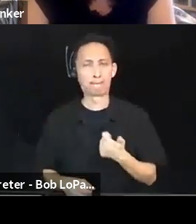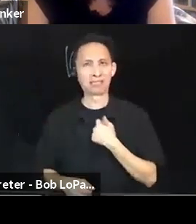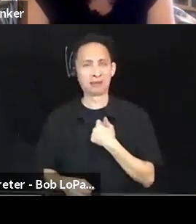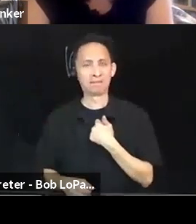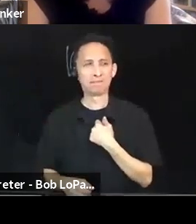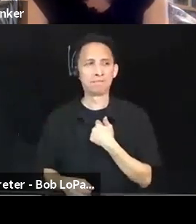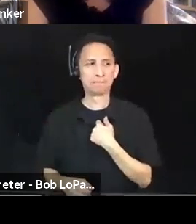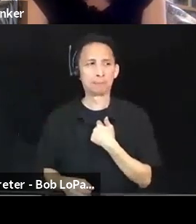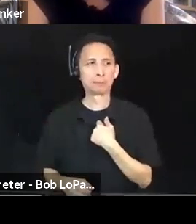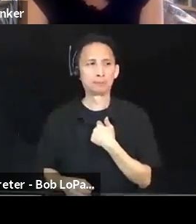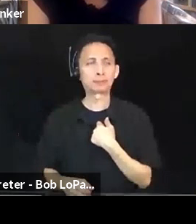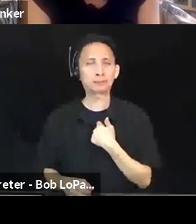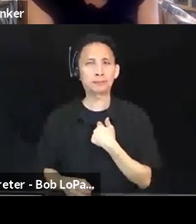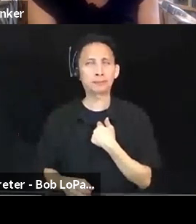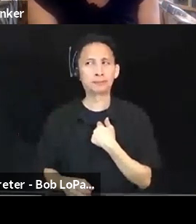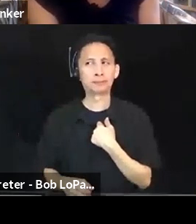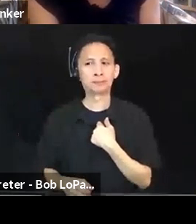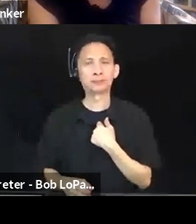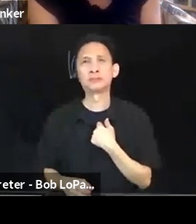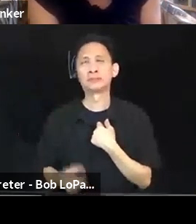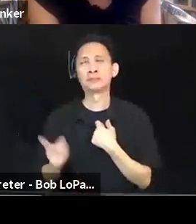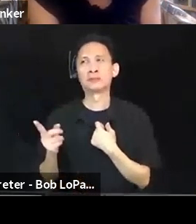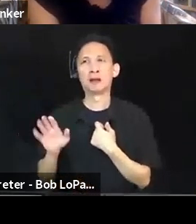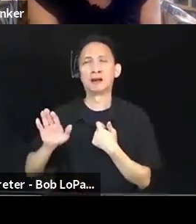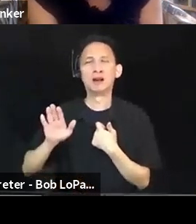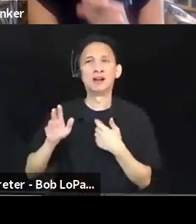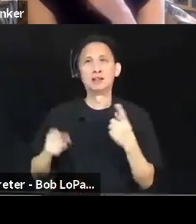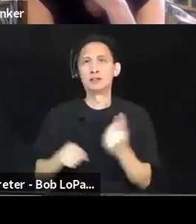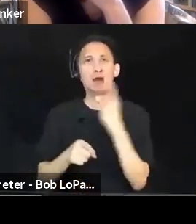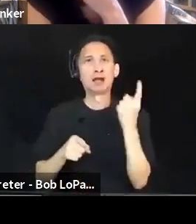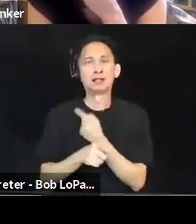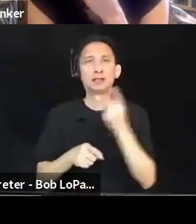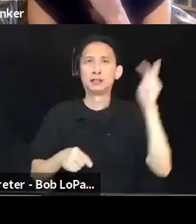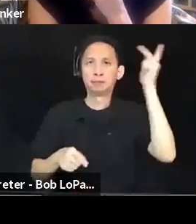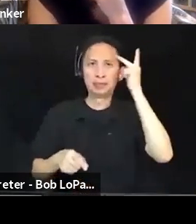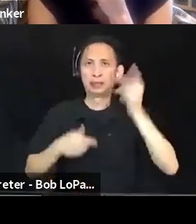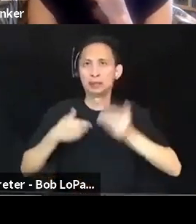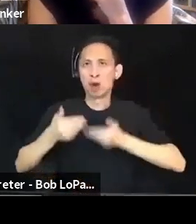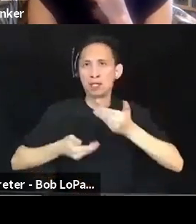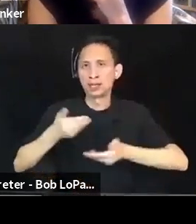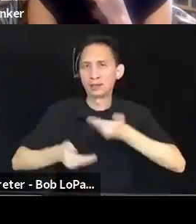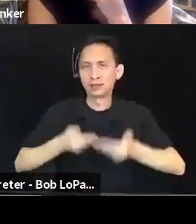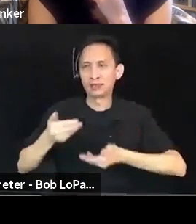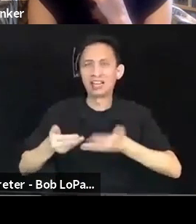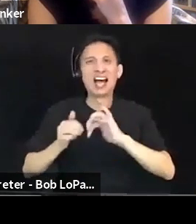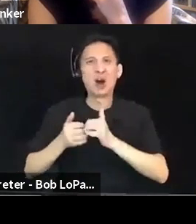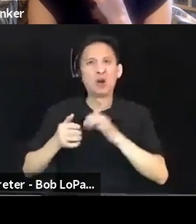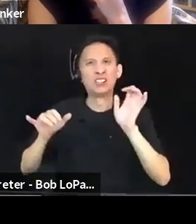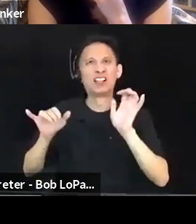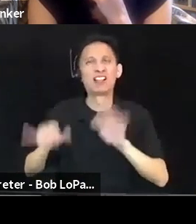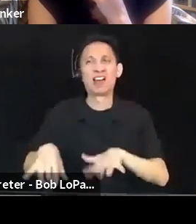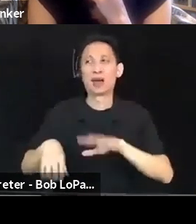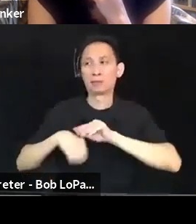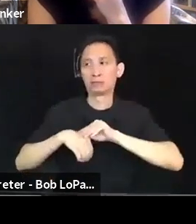of very routine political processes engender forms of